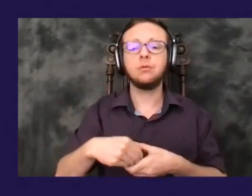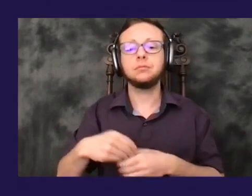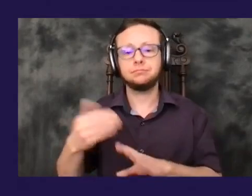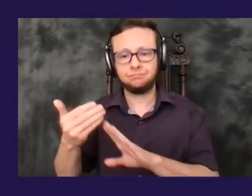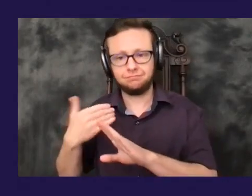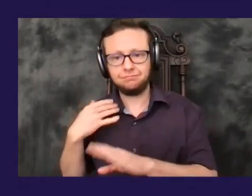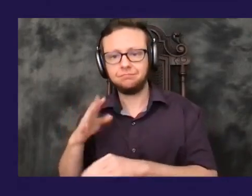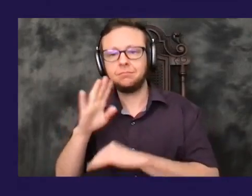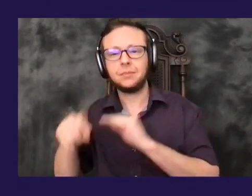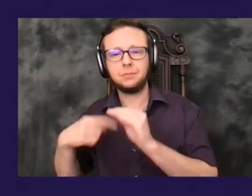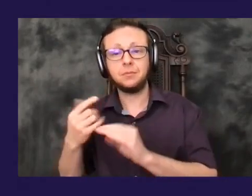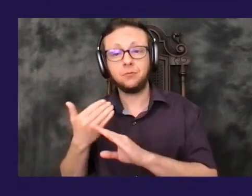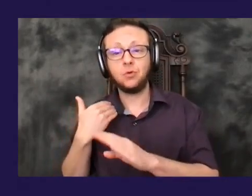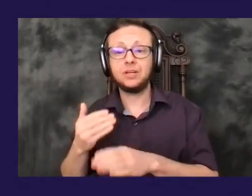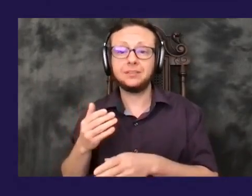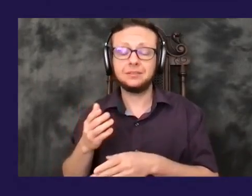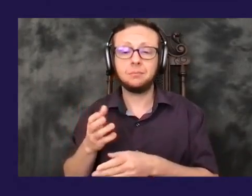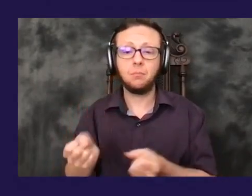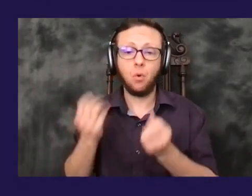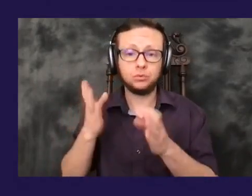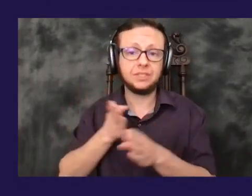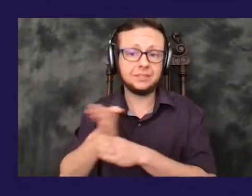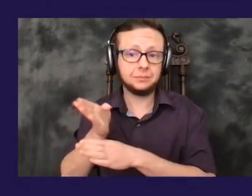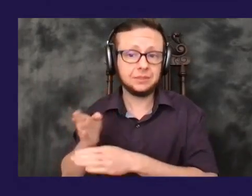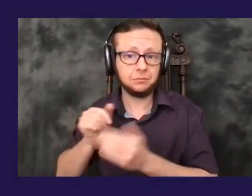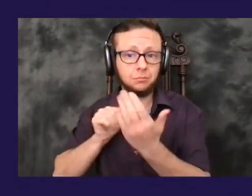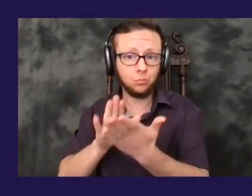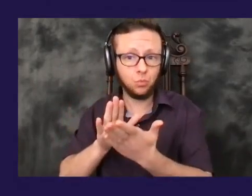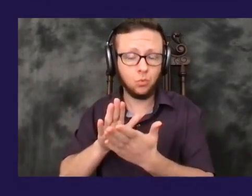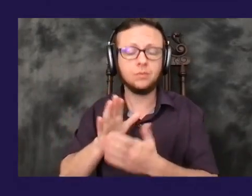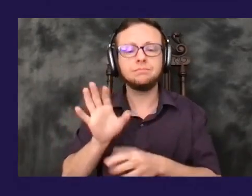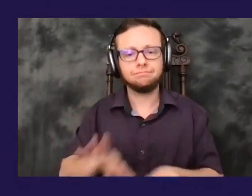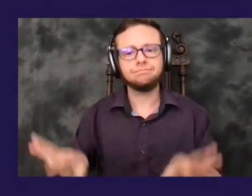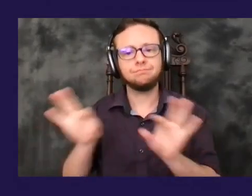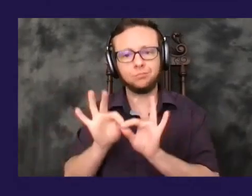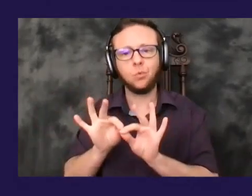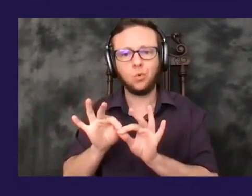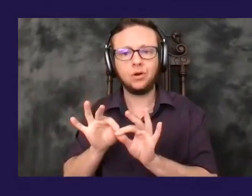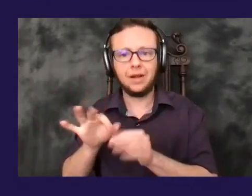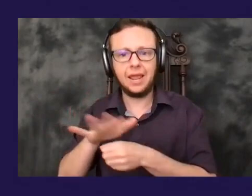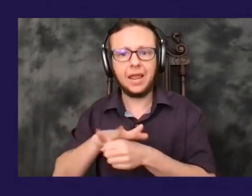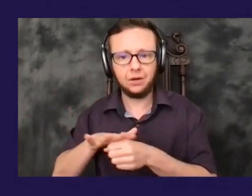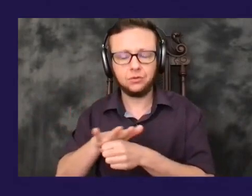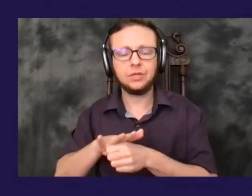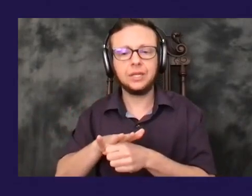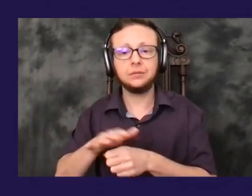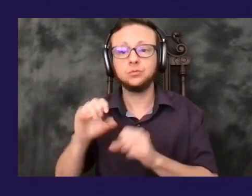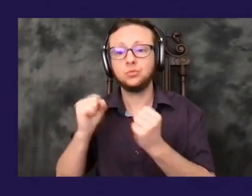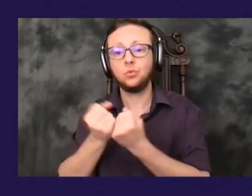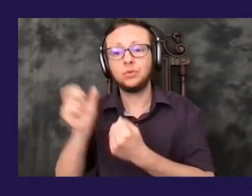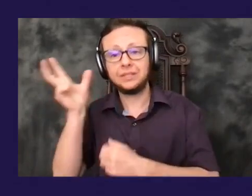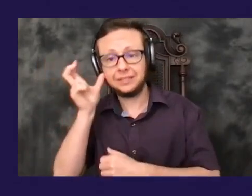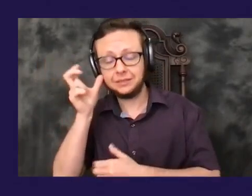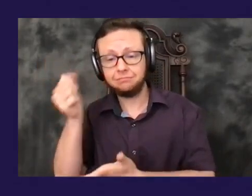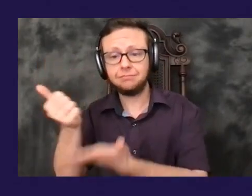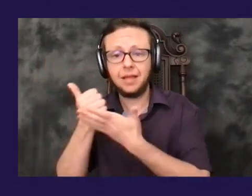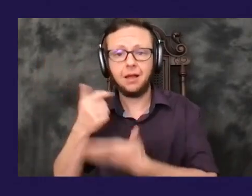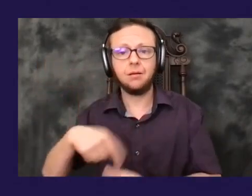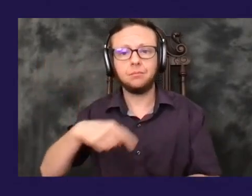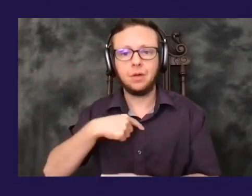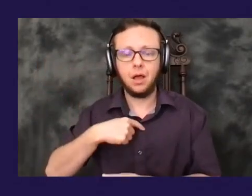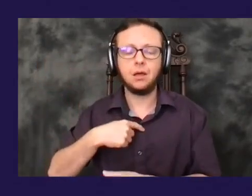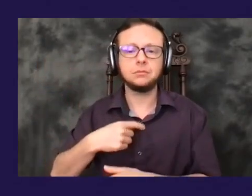interdisciplinary approaches. That's also an important area where social listening can give us and has given us a lot of insights into, for a